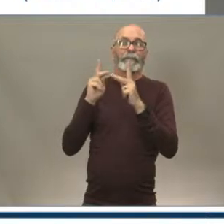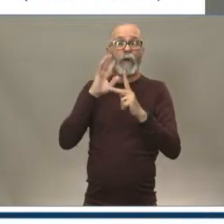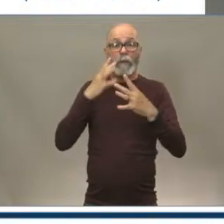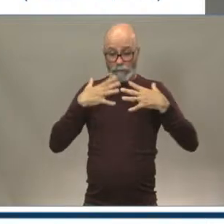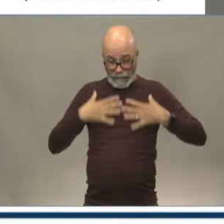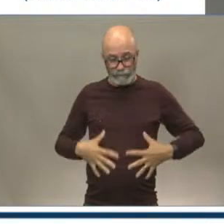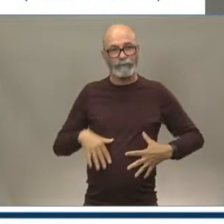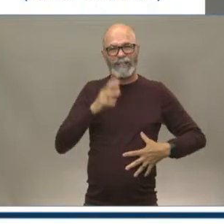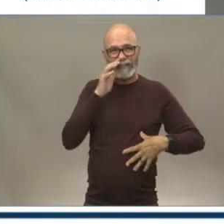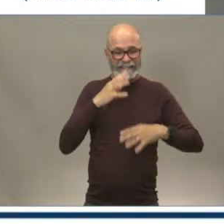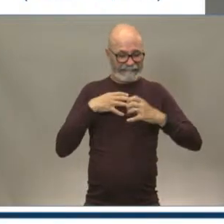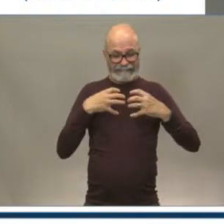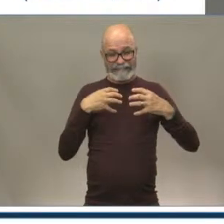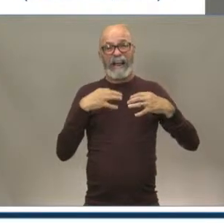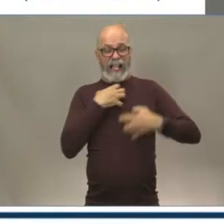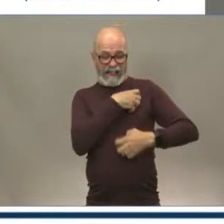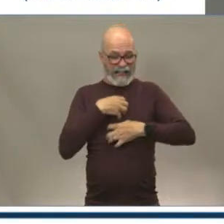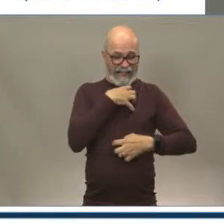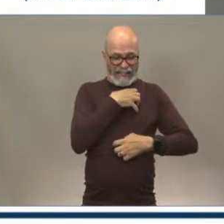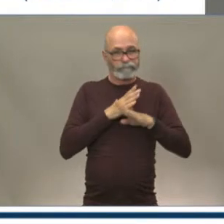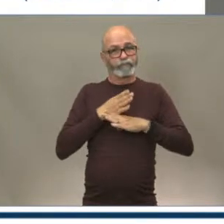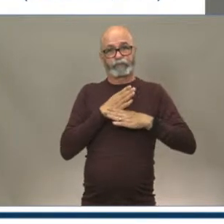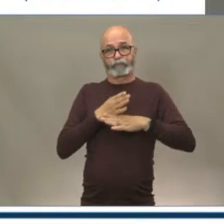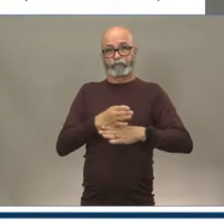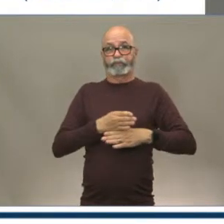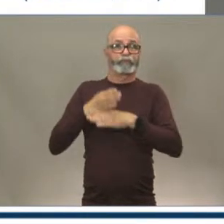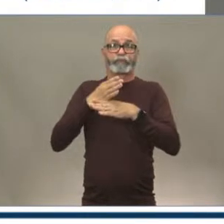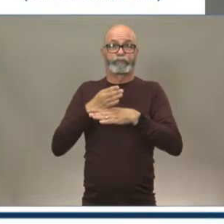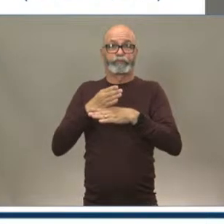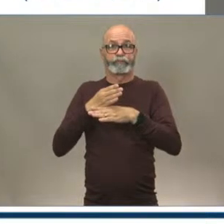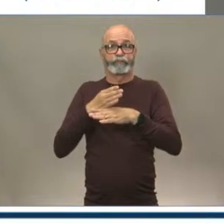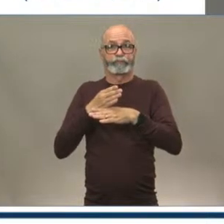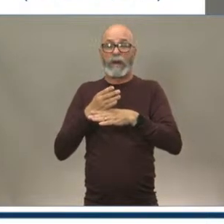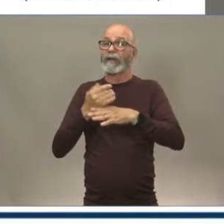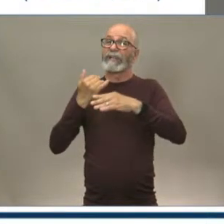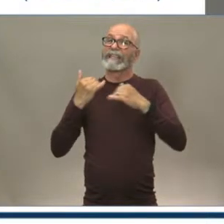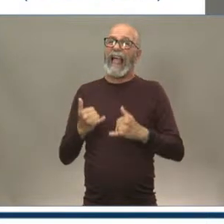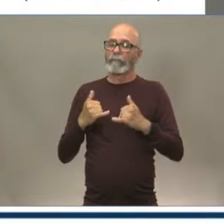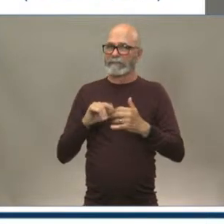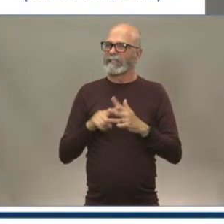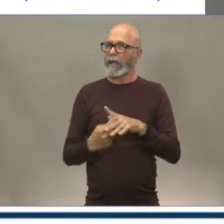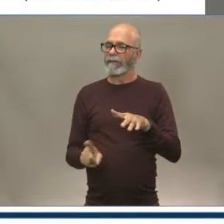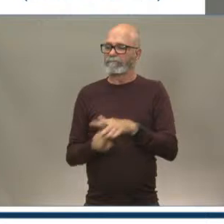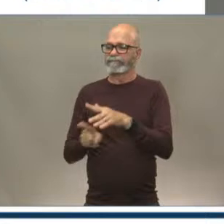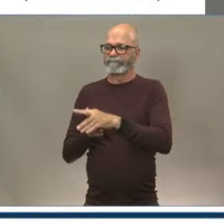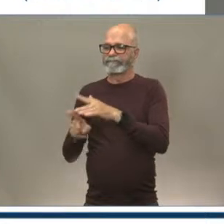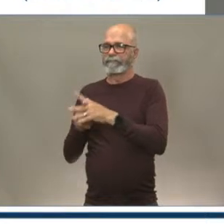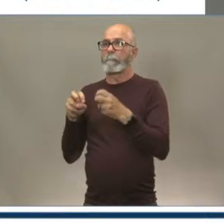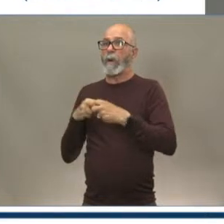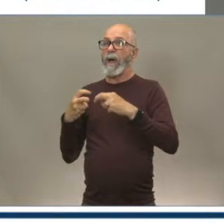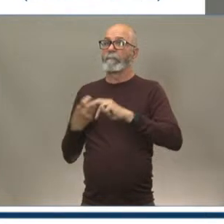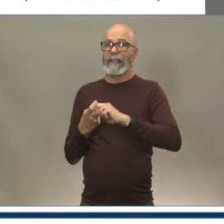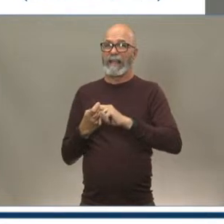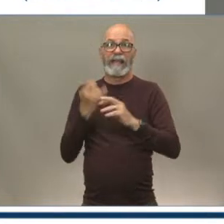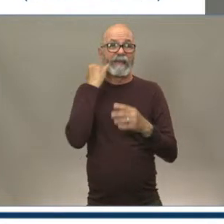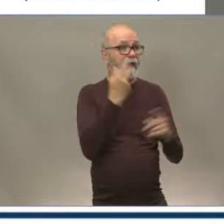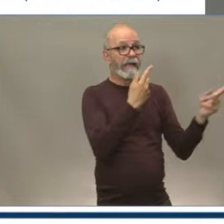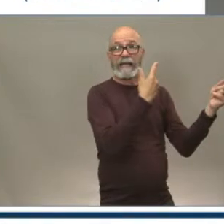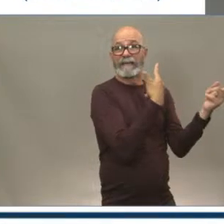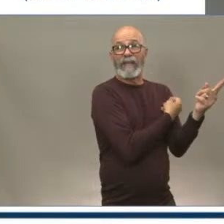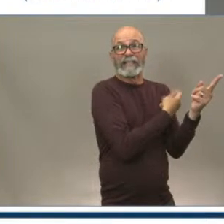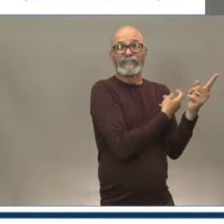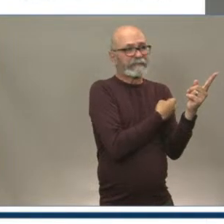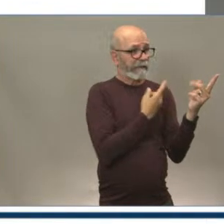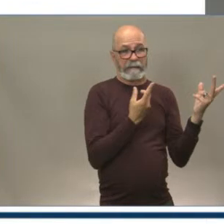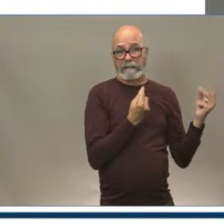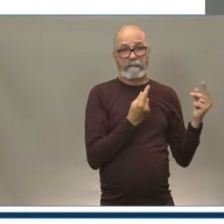we cannot vaccinate our way out of this immediate problem. The only quick and effective solution is public health restrictions